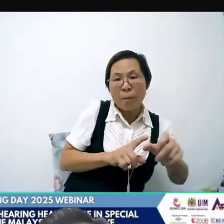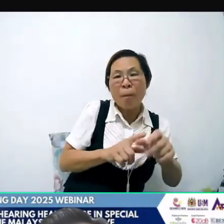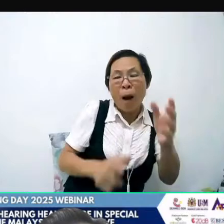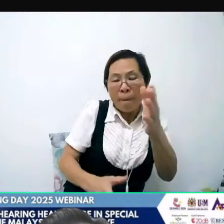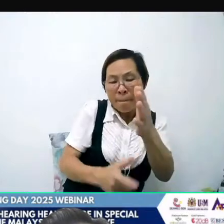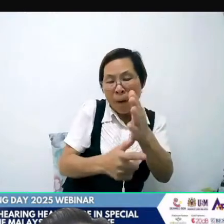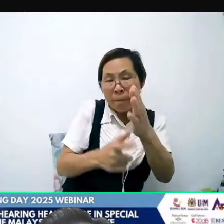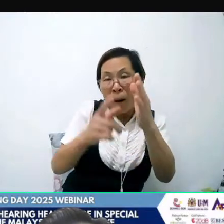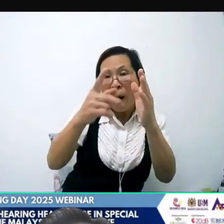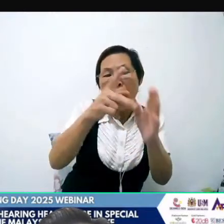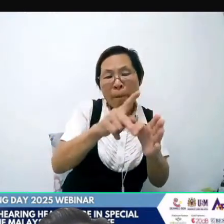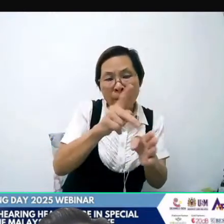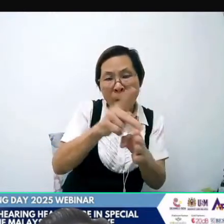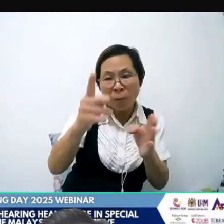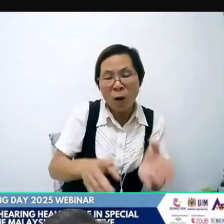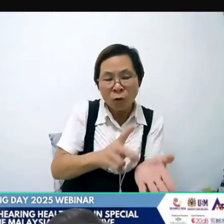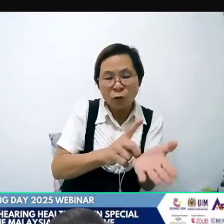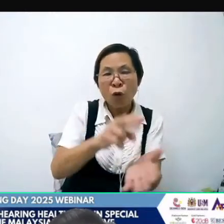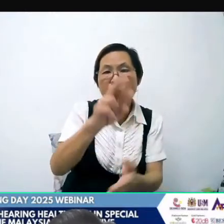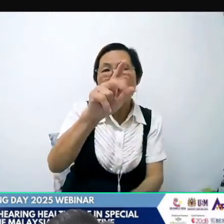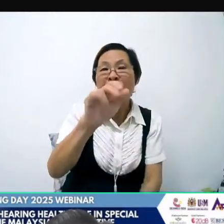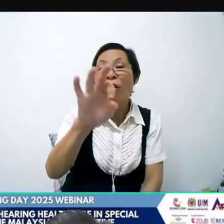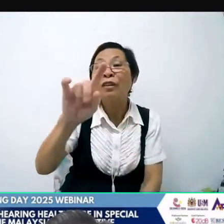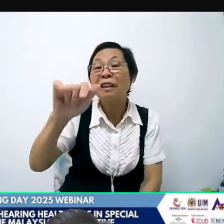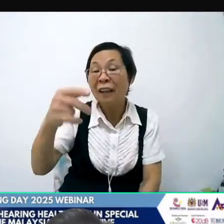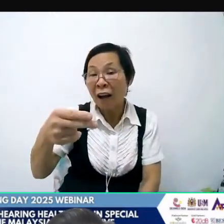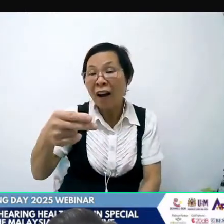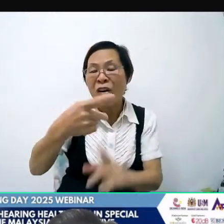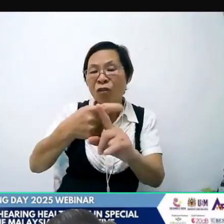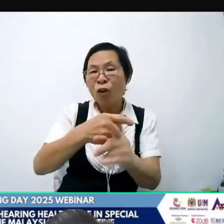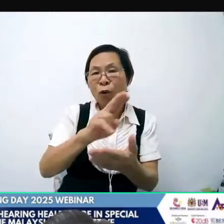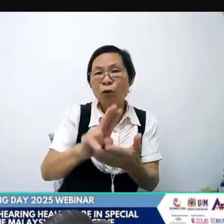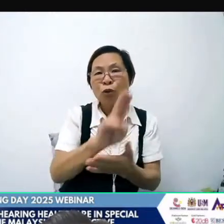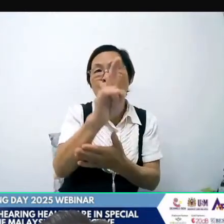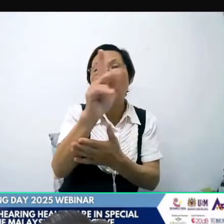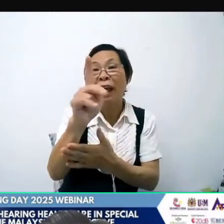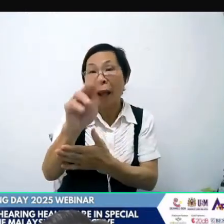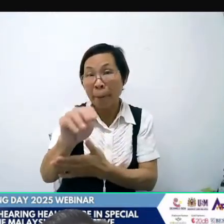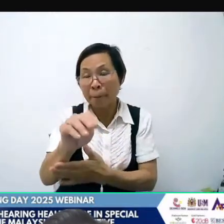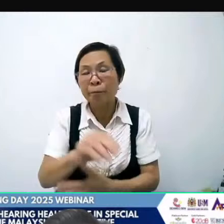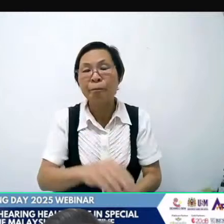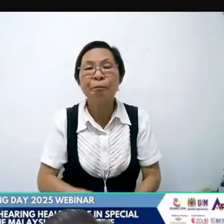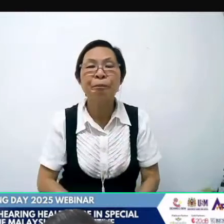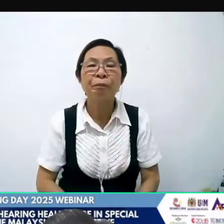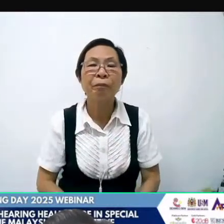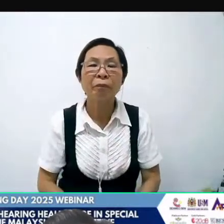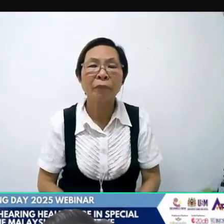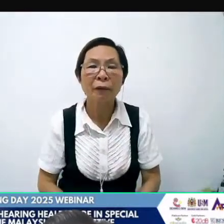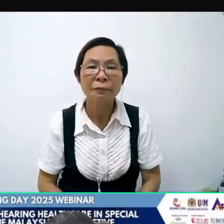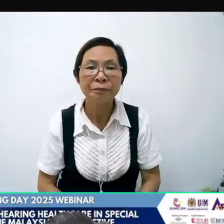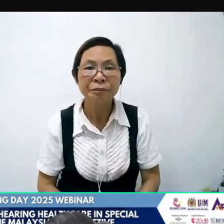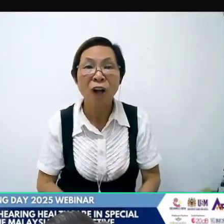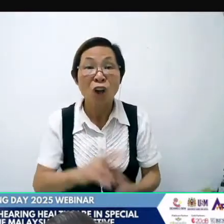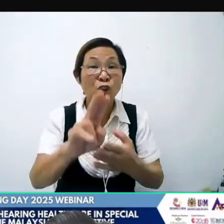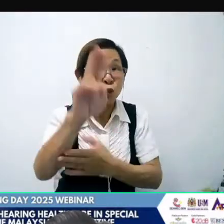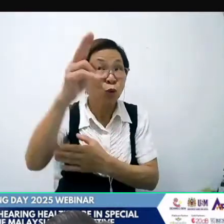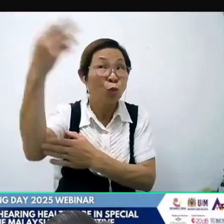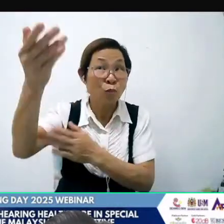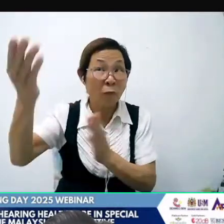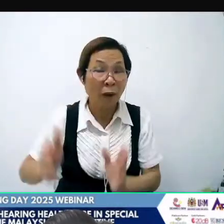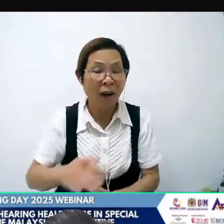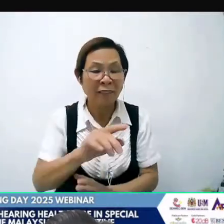Professor Dr. Rafidah Mazlan from University Kebangsaan Malaysia, a university lecturer. She